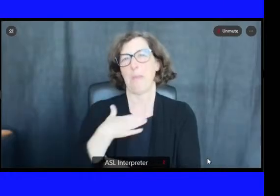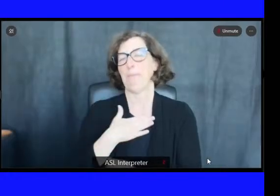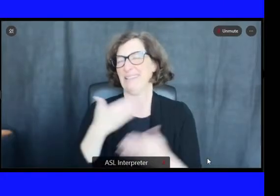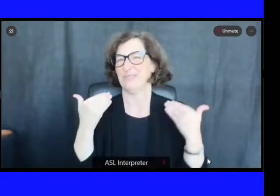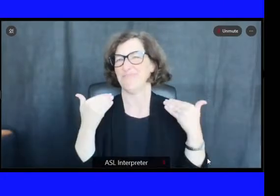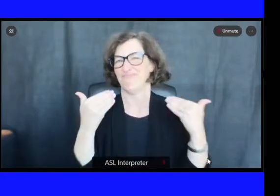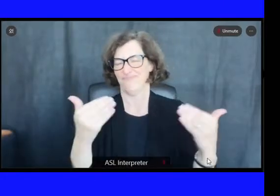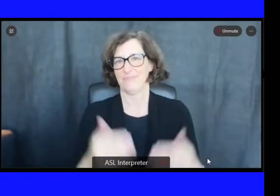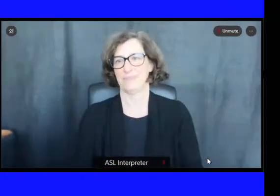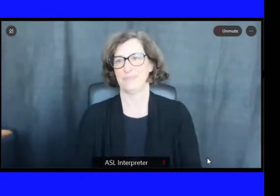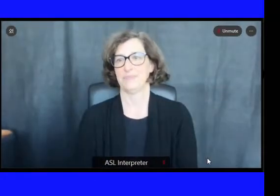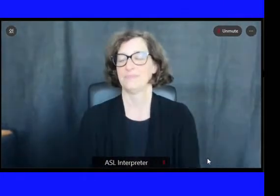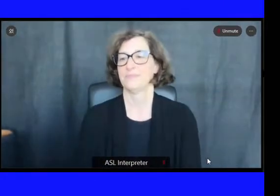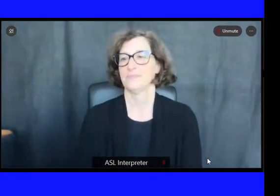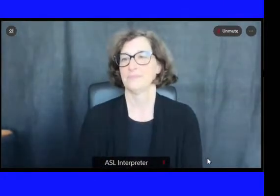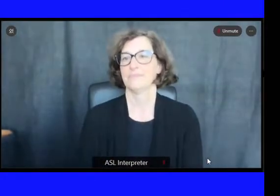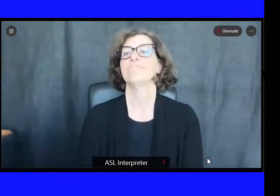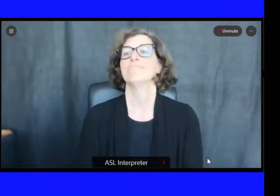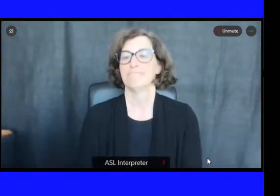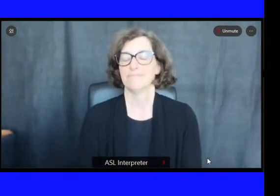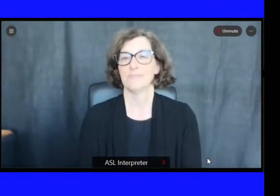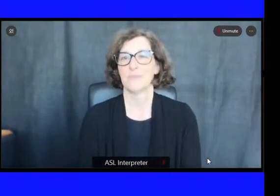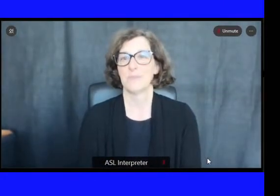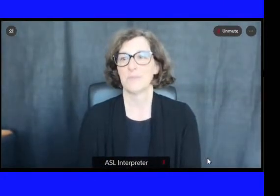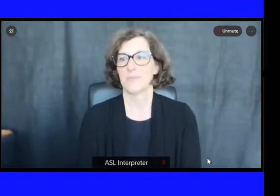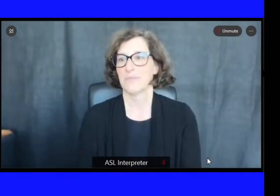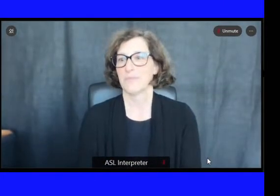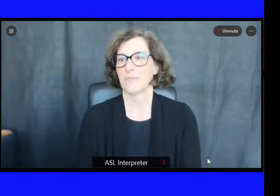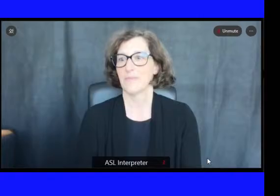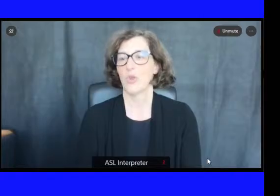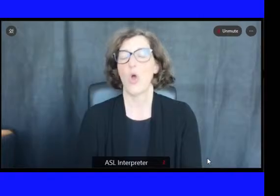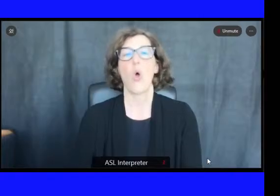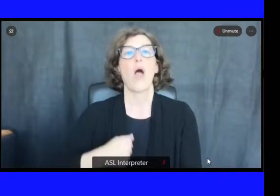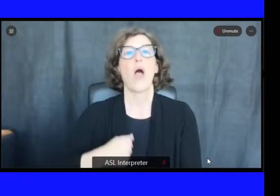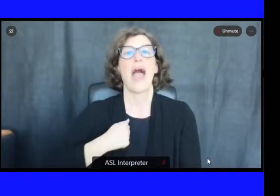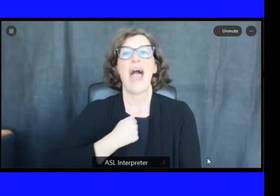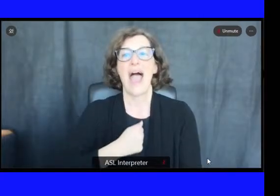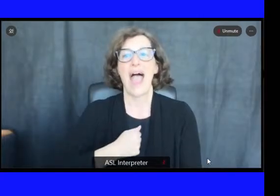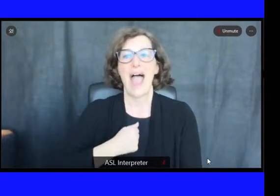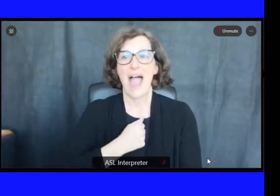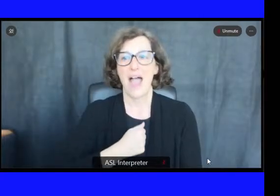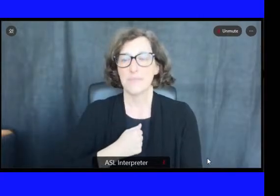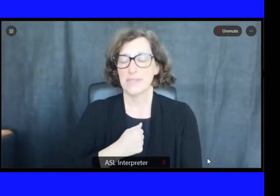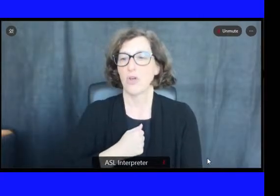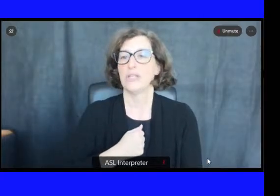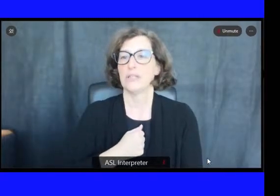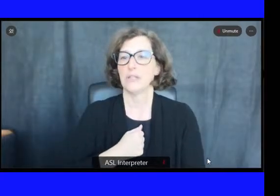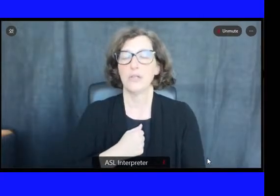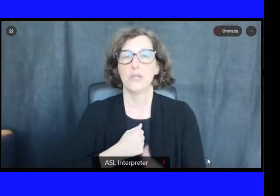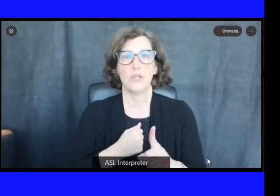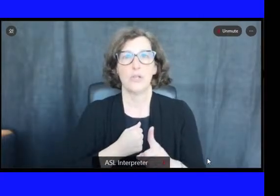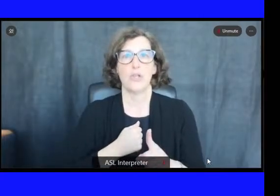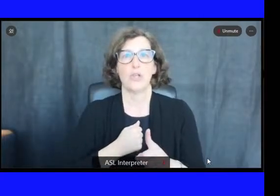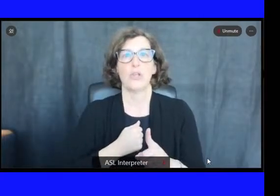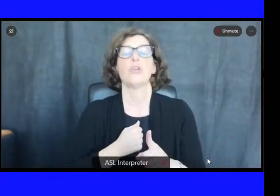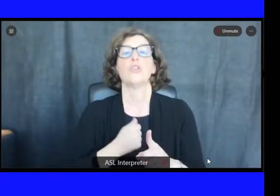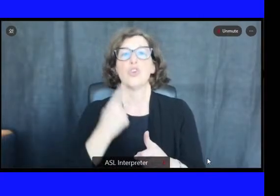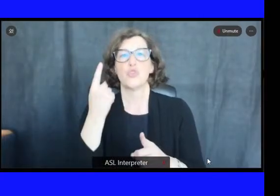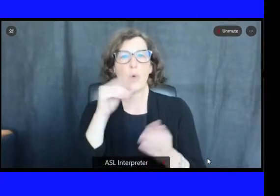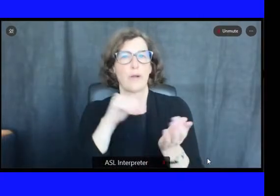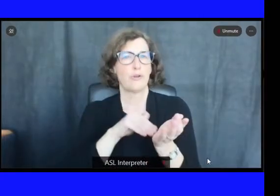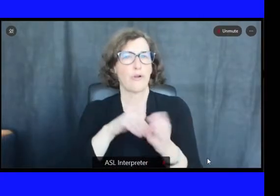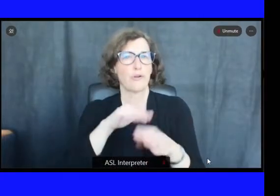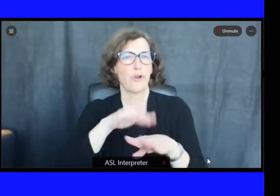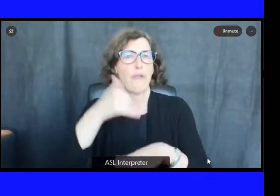a few screenshots just to show you how the data, how we're now able to stratify our data, our chronic disease